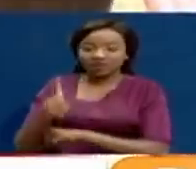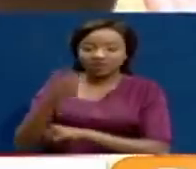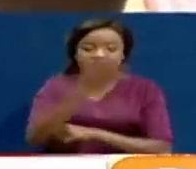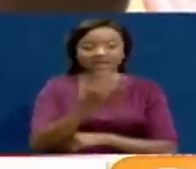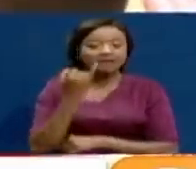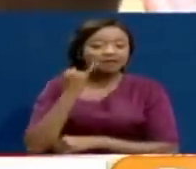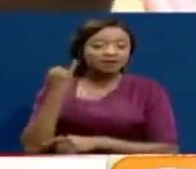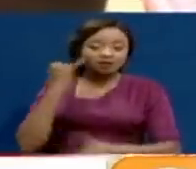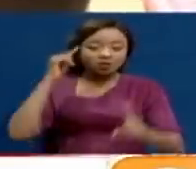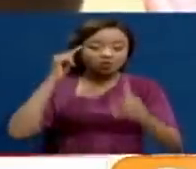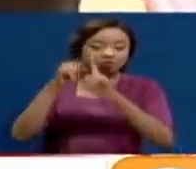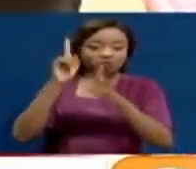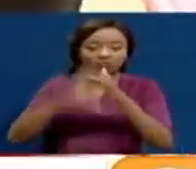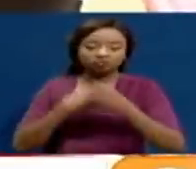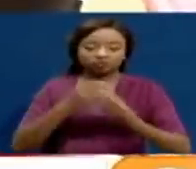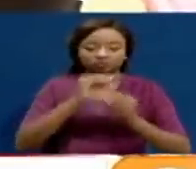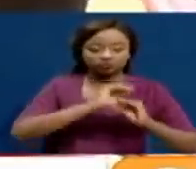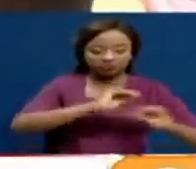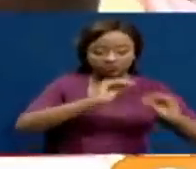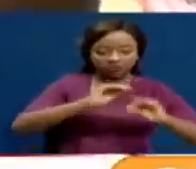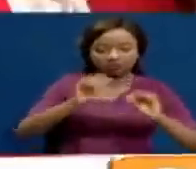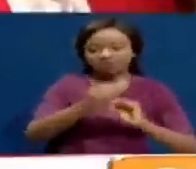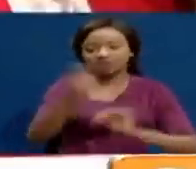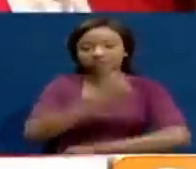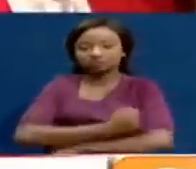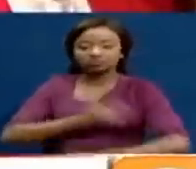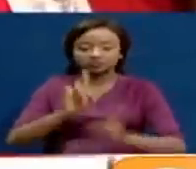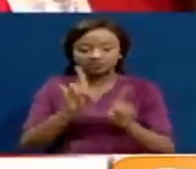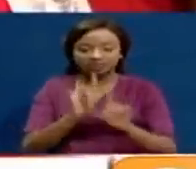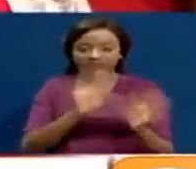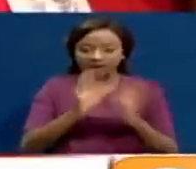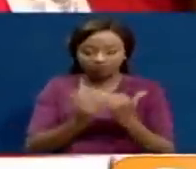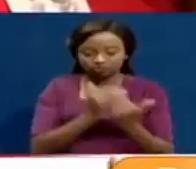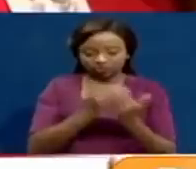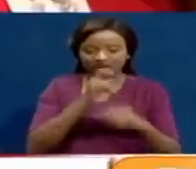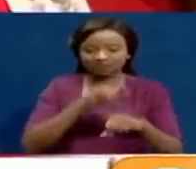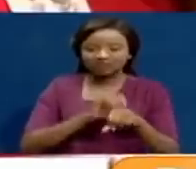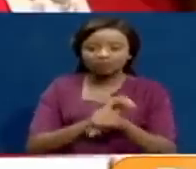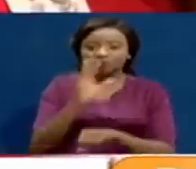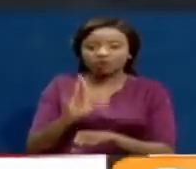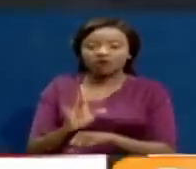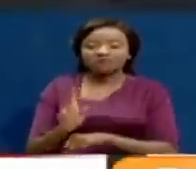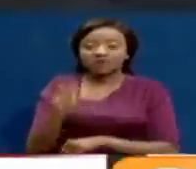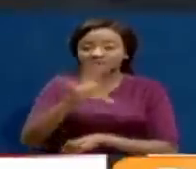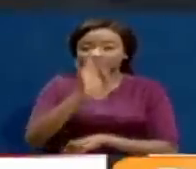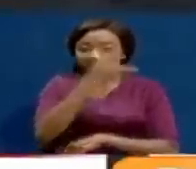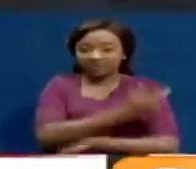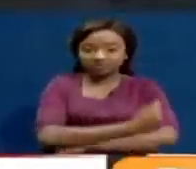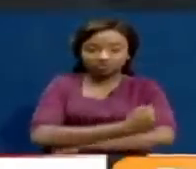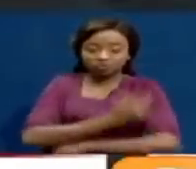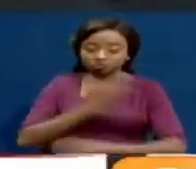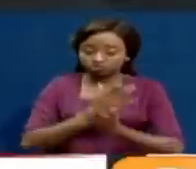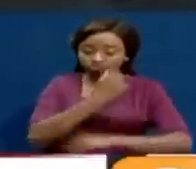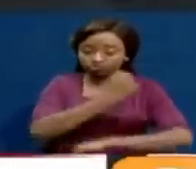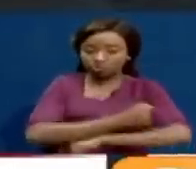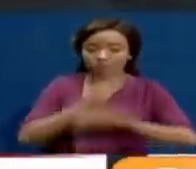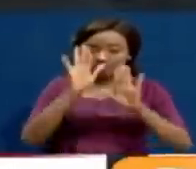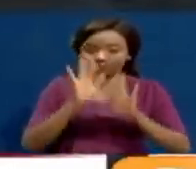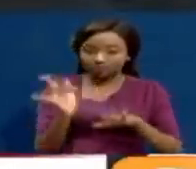with the aim of spreading the gospel to the neighboring schools. This sensitization to schools,